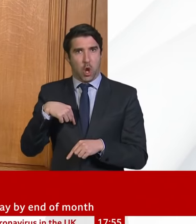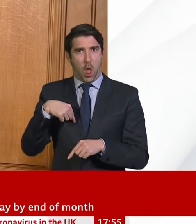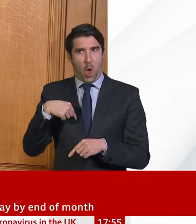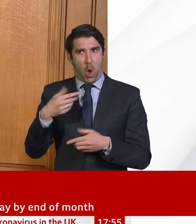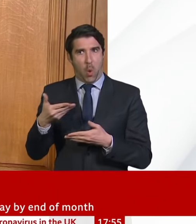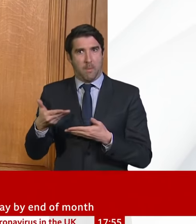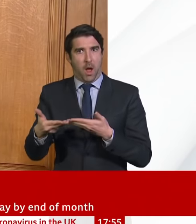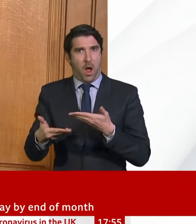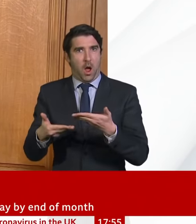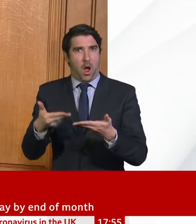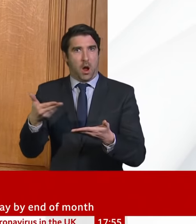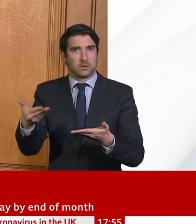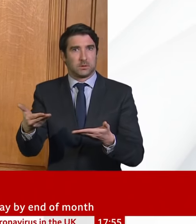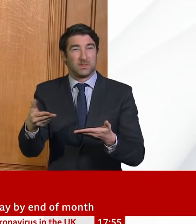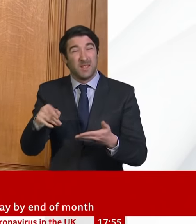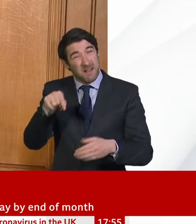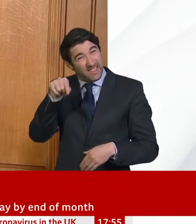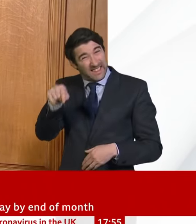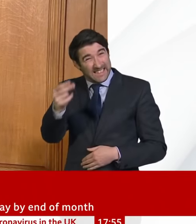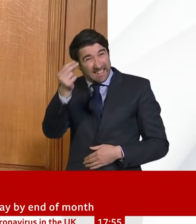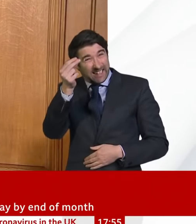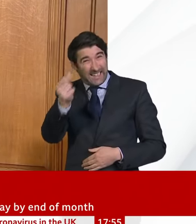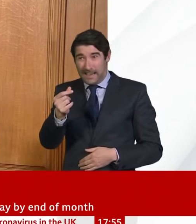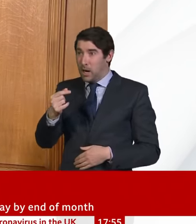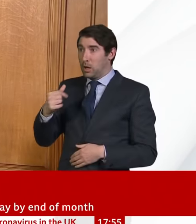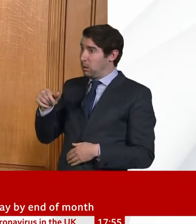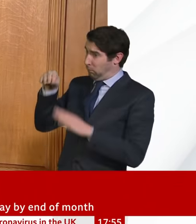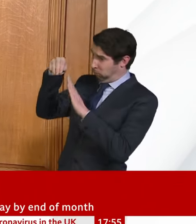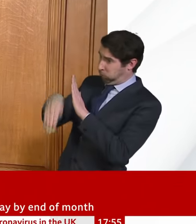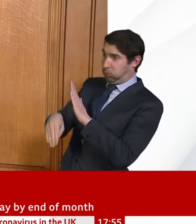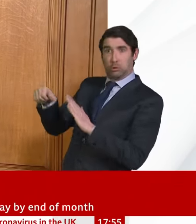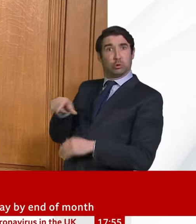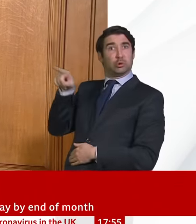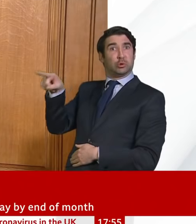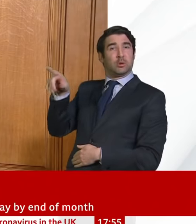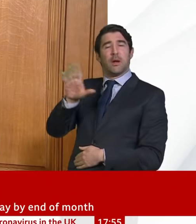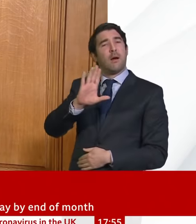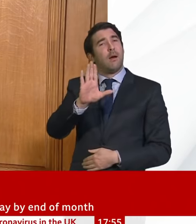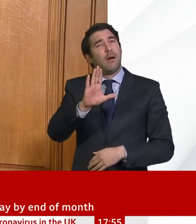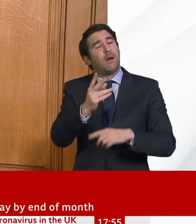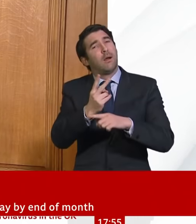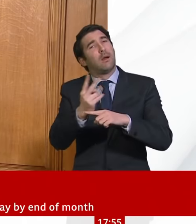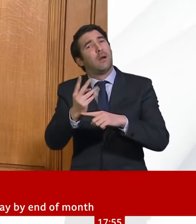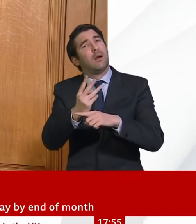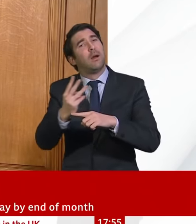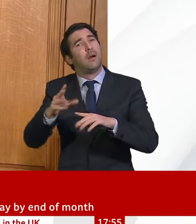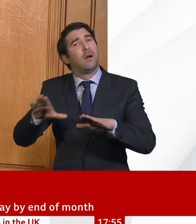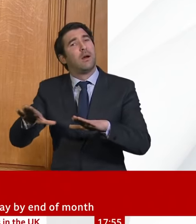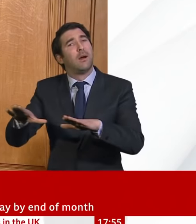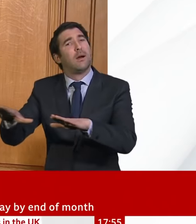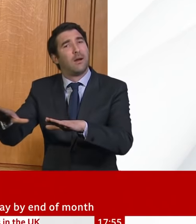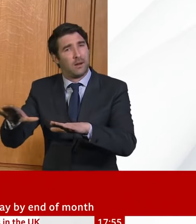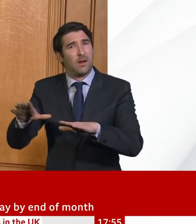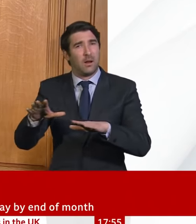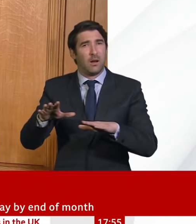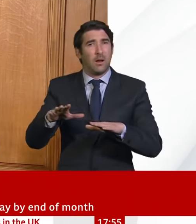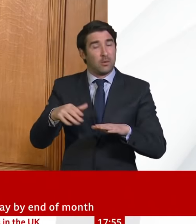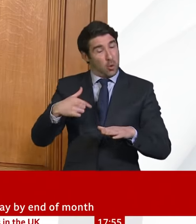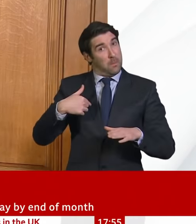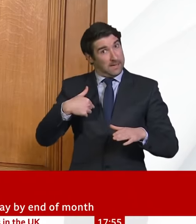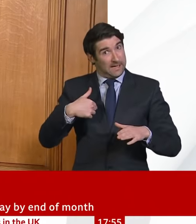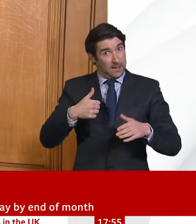it is still too early. Yes, reasons to be hopeful, but reasons not to be complacent and reasons to